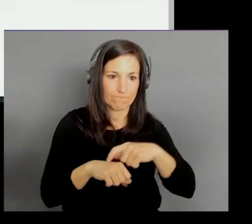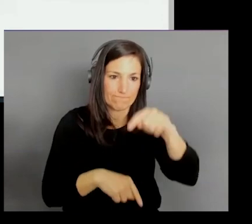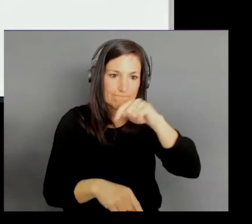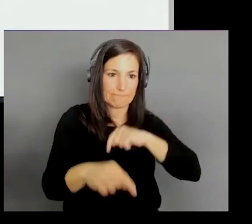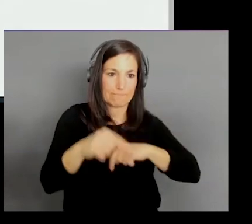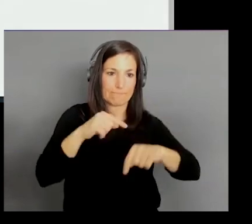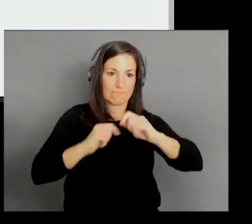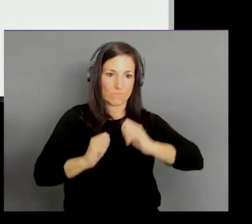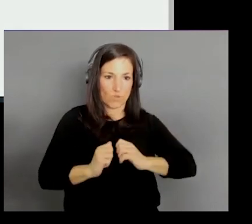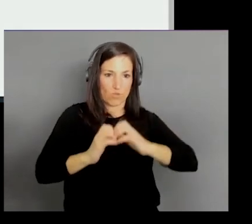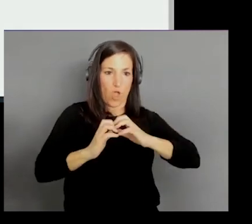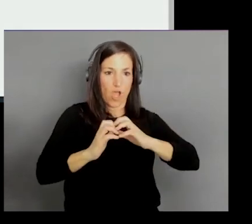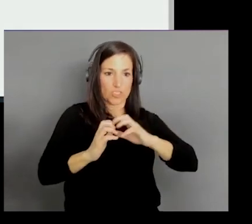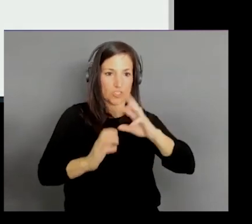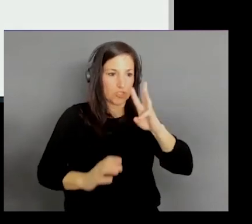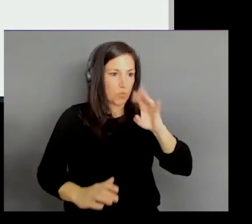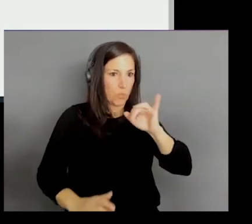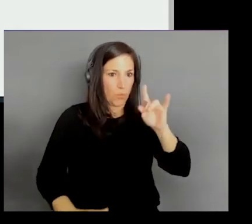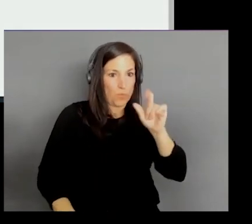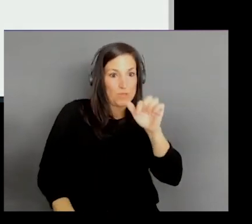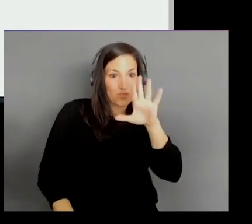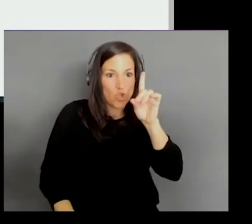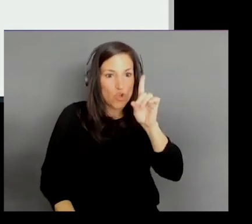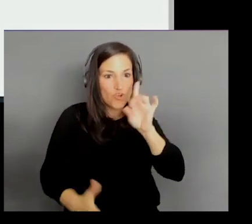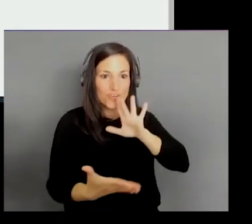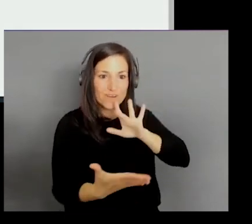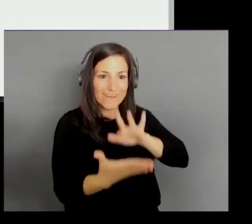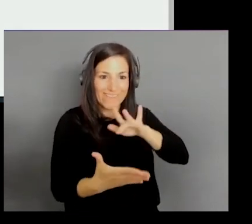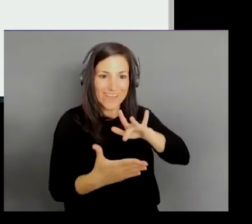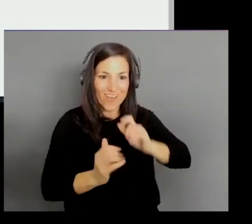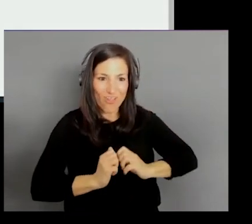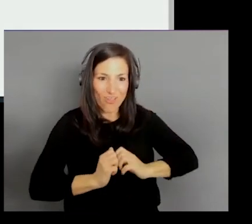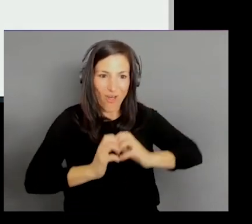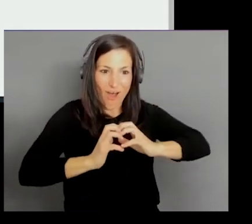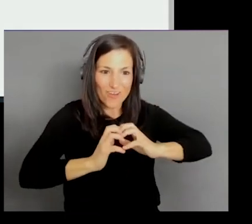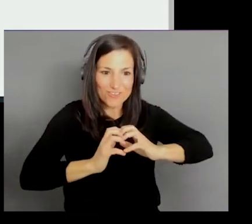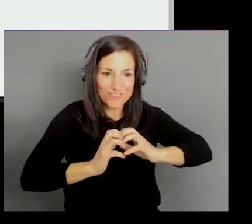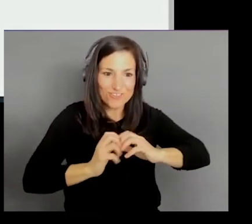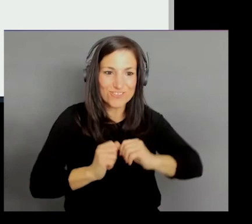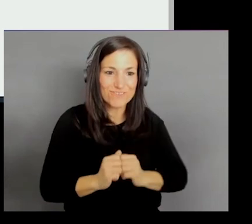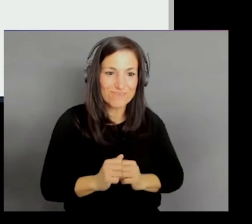wizard, click launch,